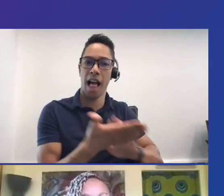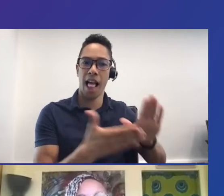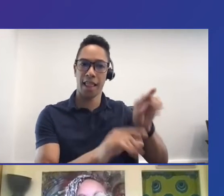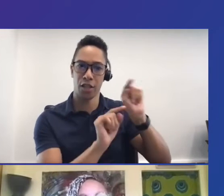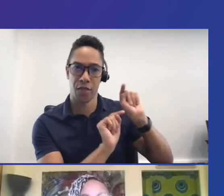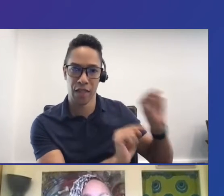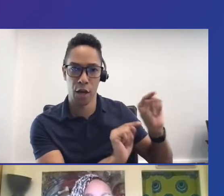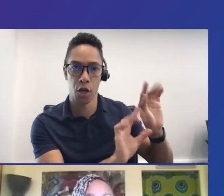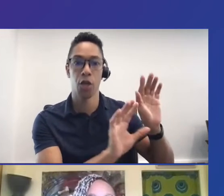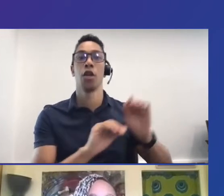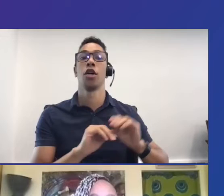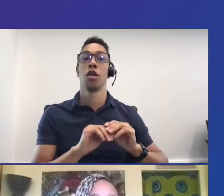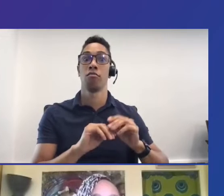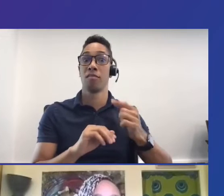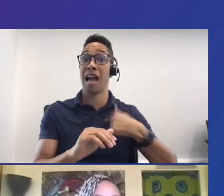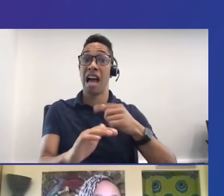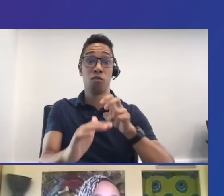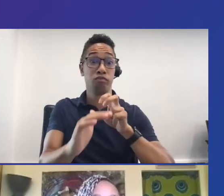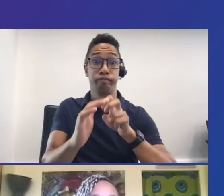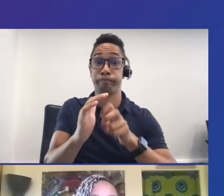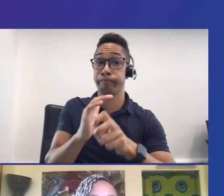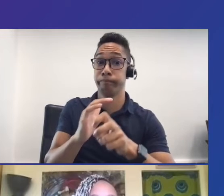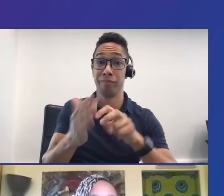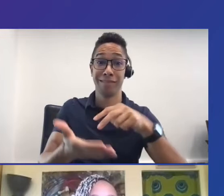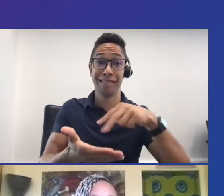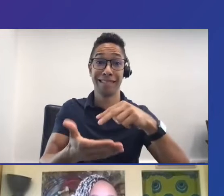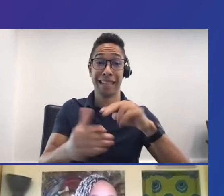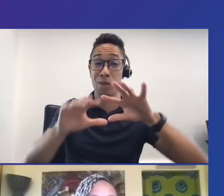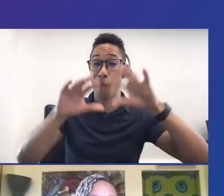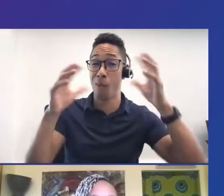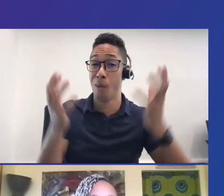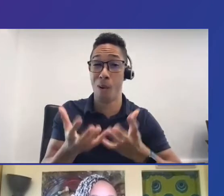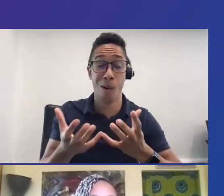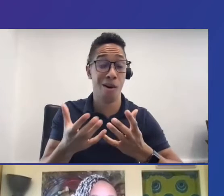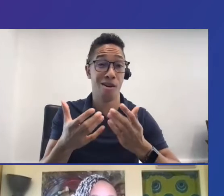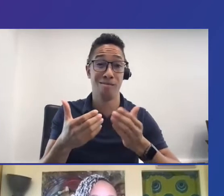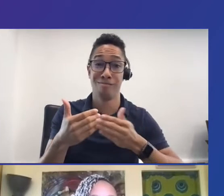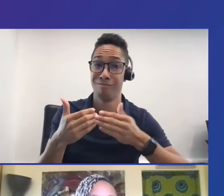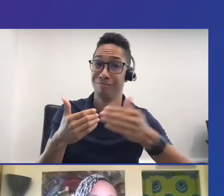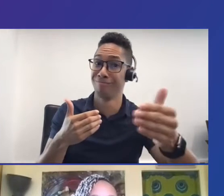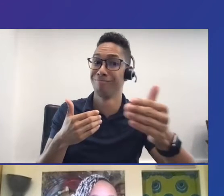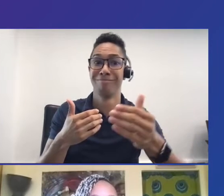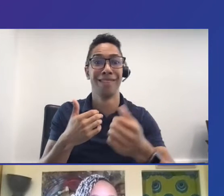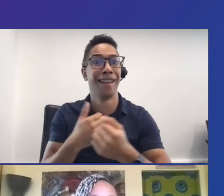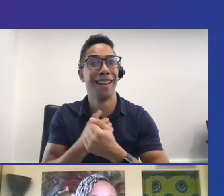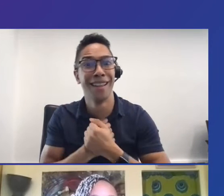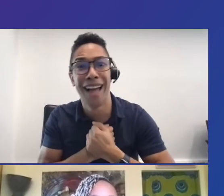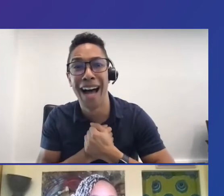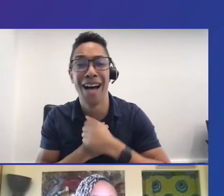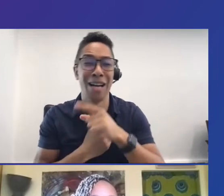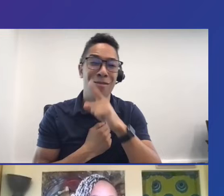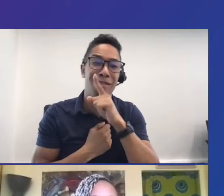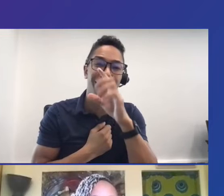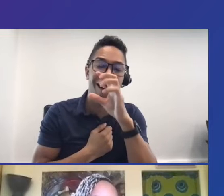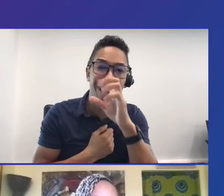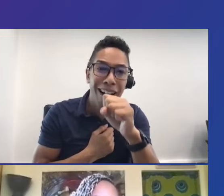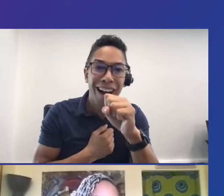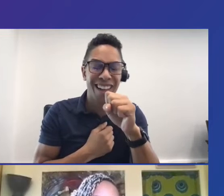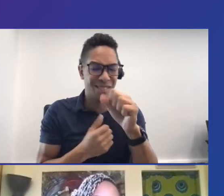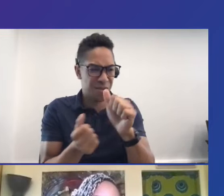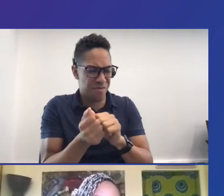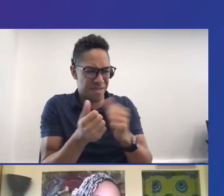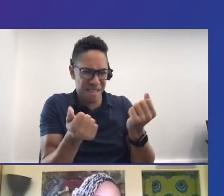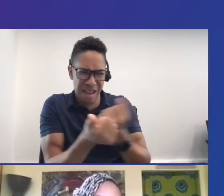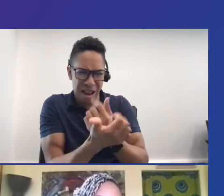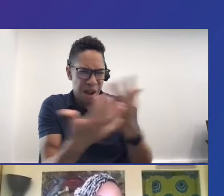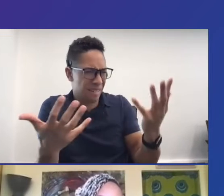I kind of fell into the dance world afterwards, and just loved and was so interested in its aesthetics and its just